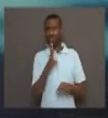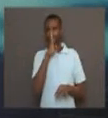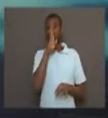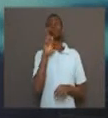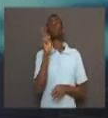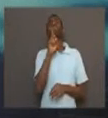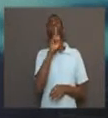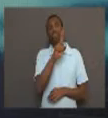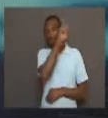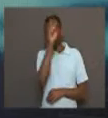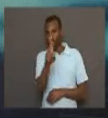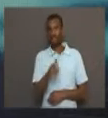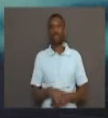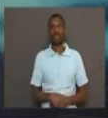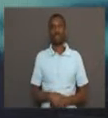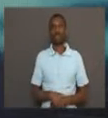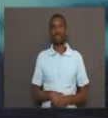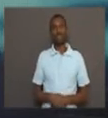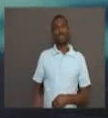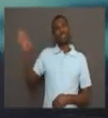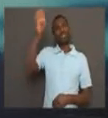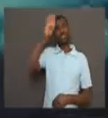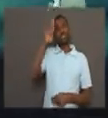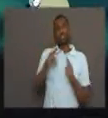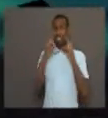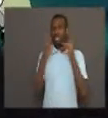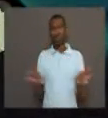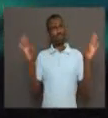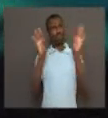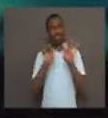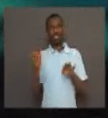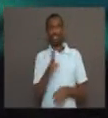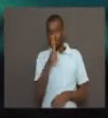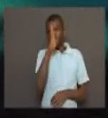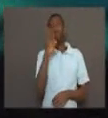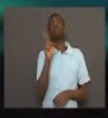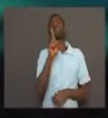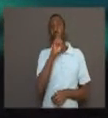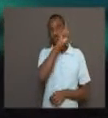What was Bohr's most important discovery?